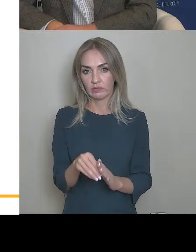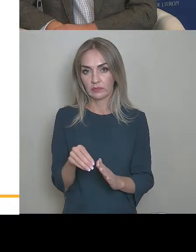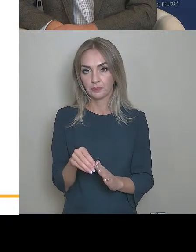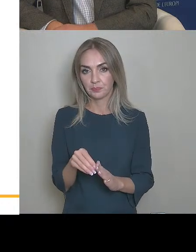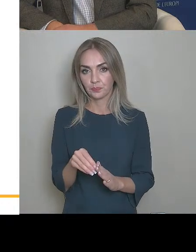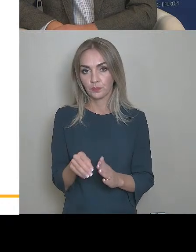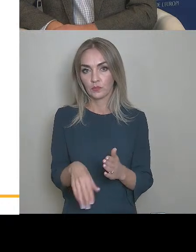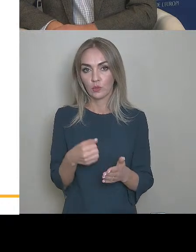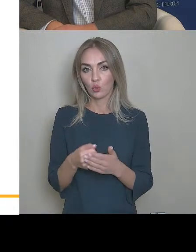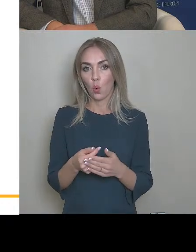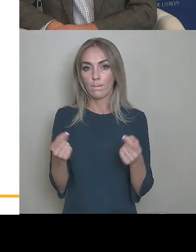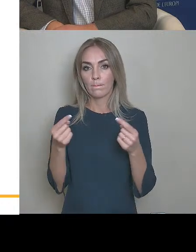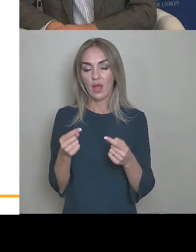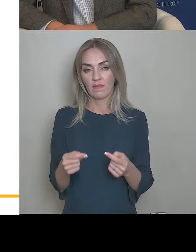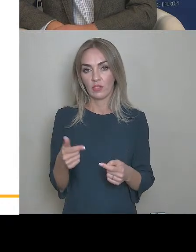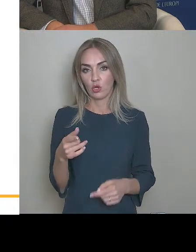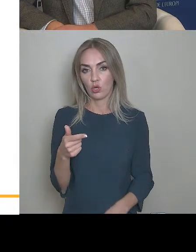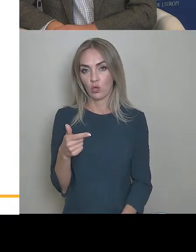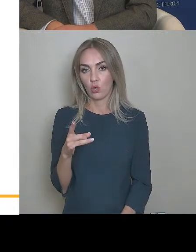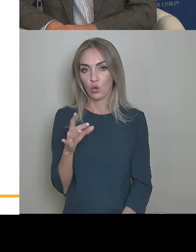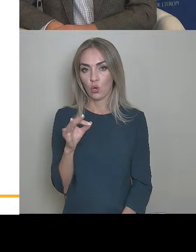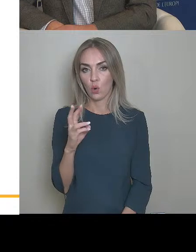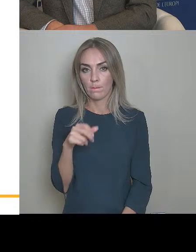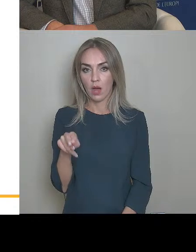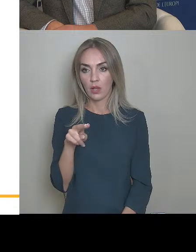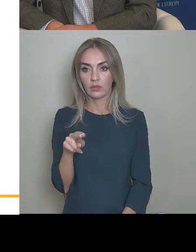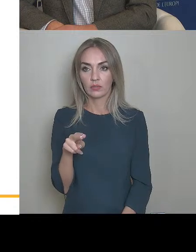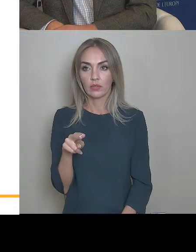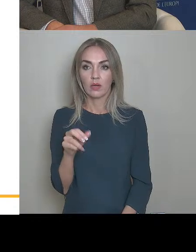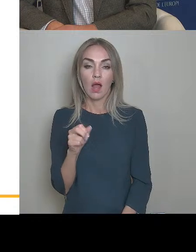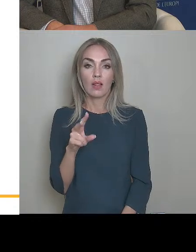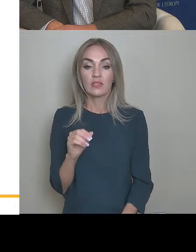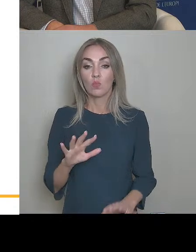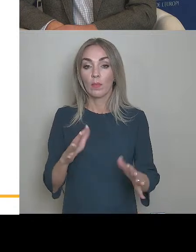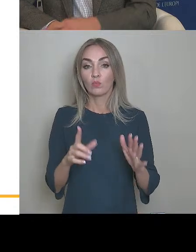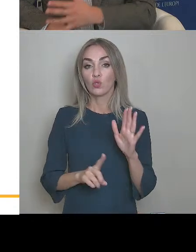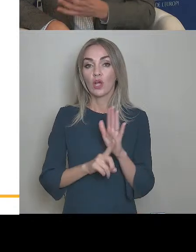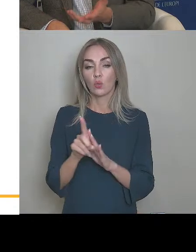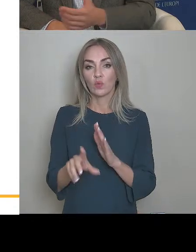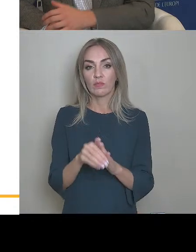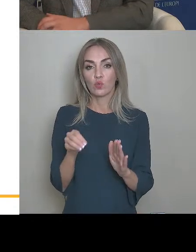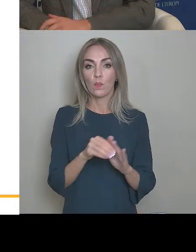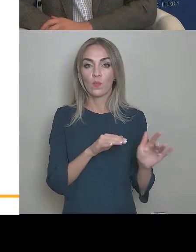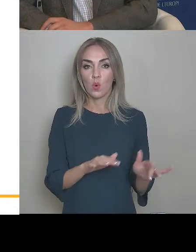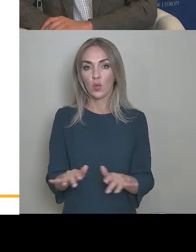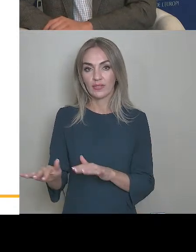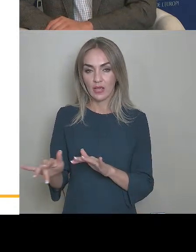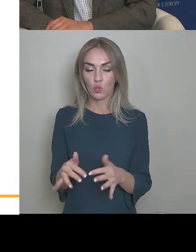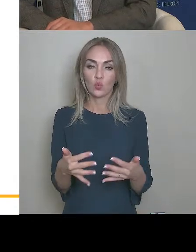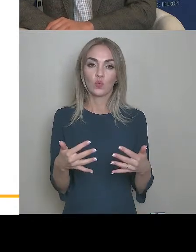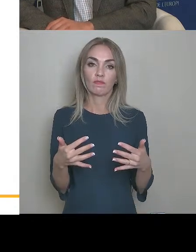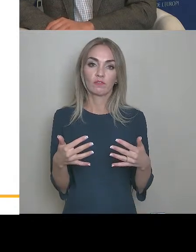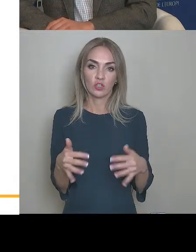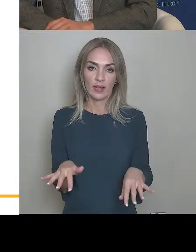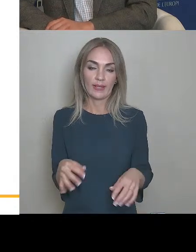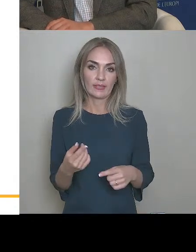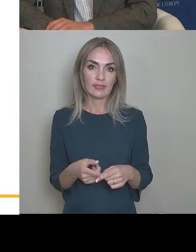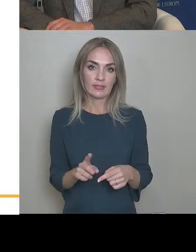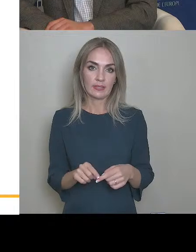the early elections in certain communities, but it was not